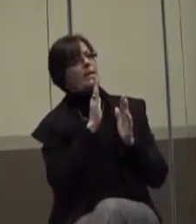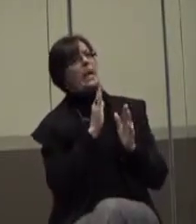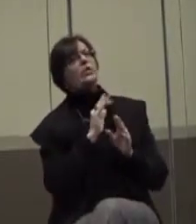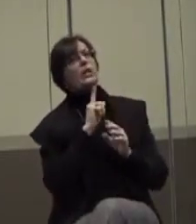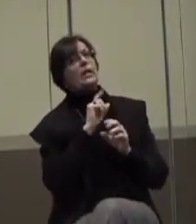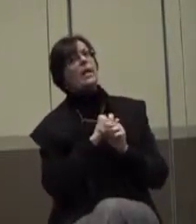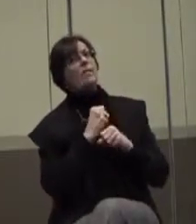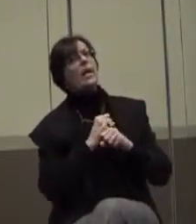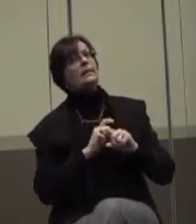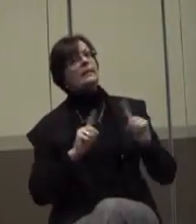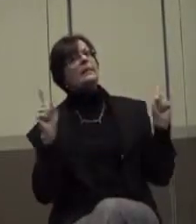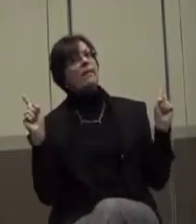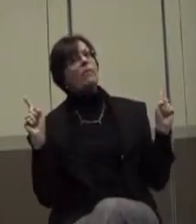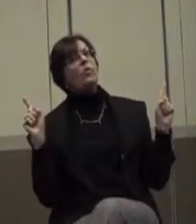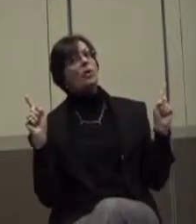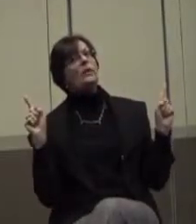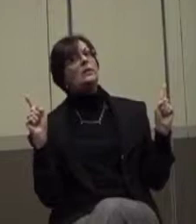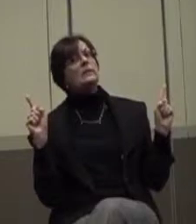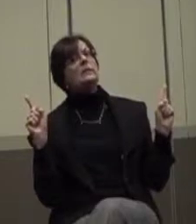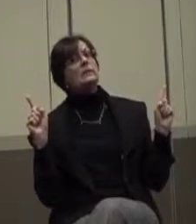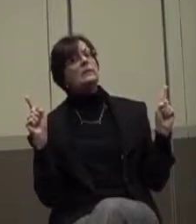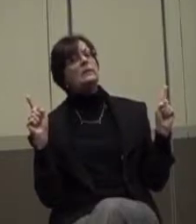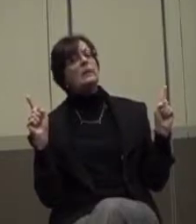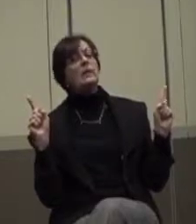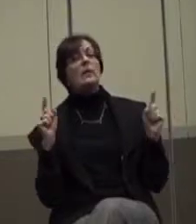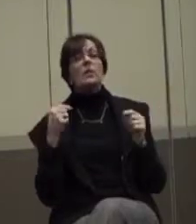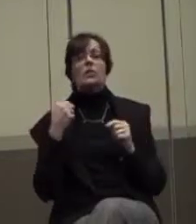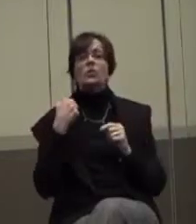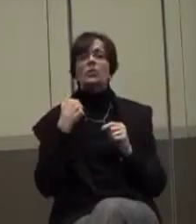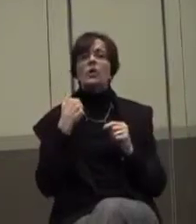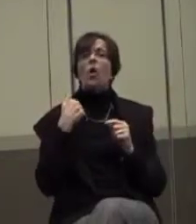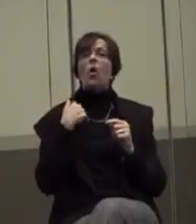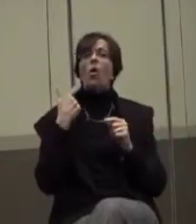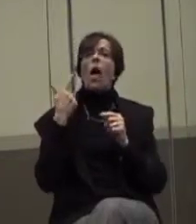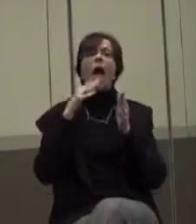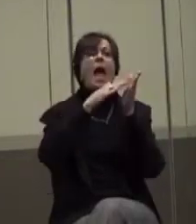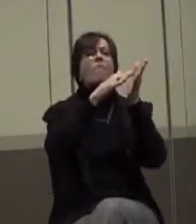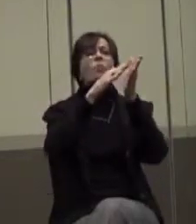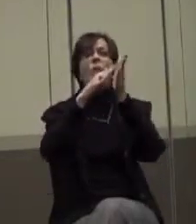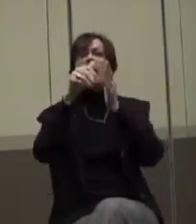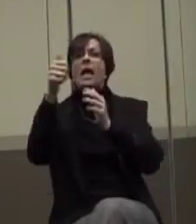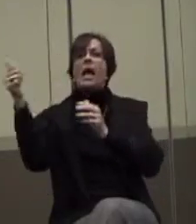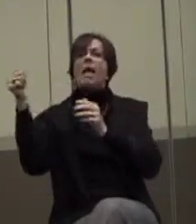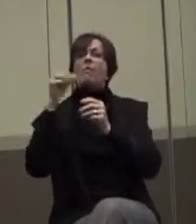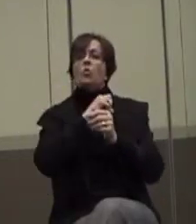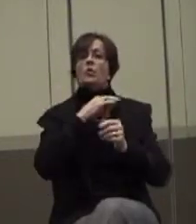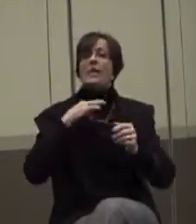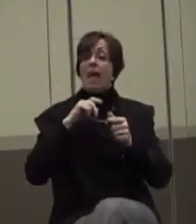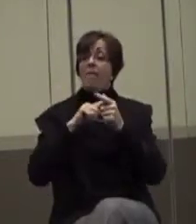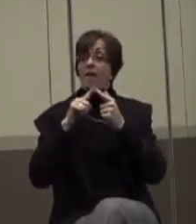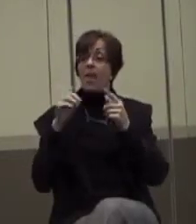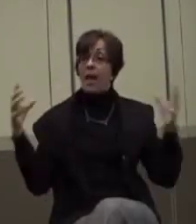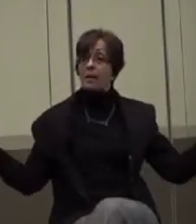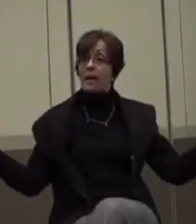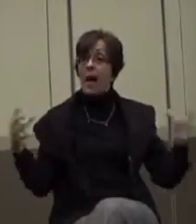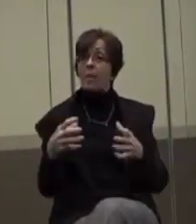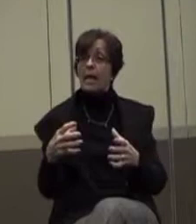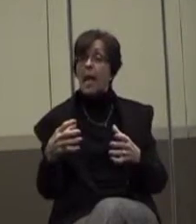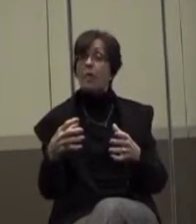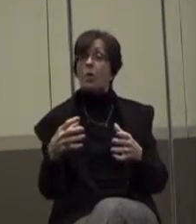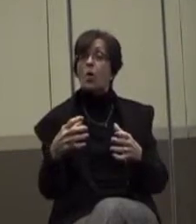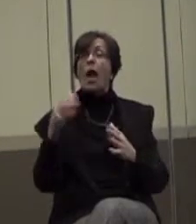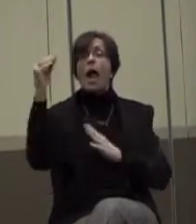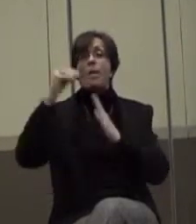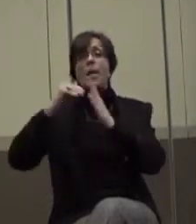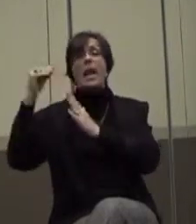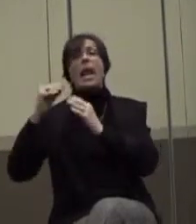makes a difference. All right? So I free up other staff. Now we come together, we put this in, we build